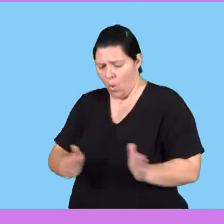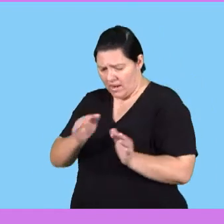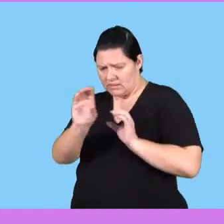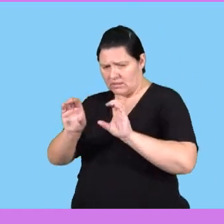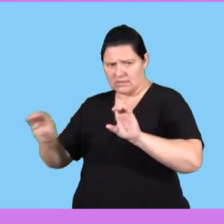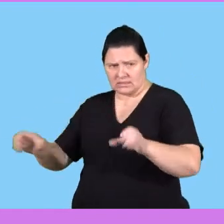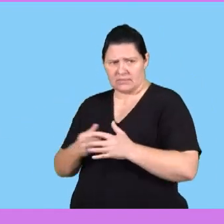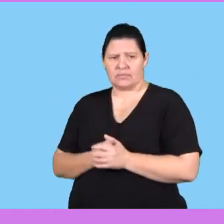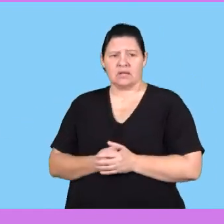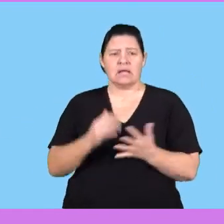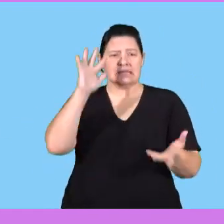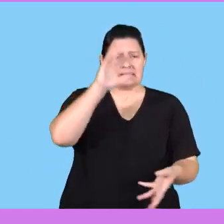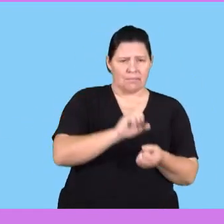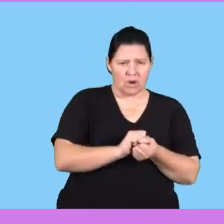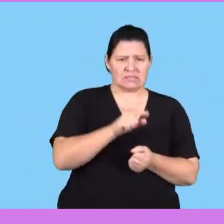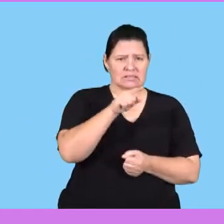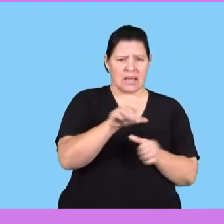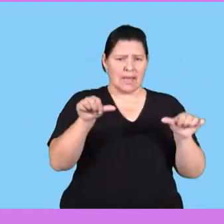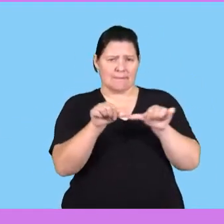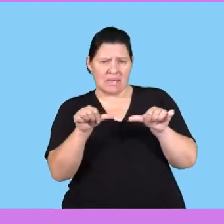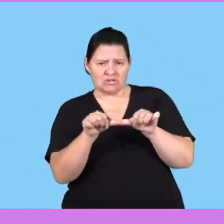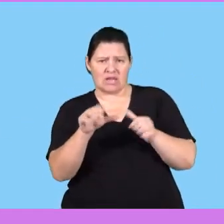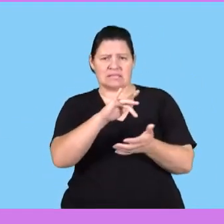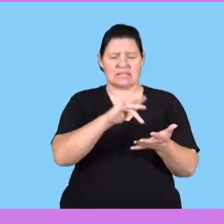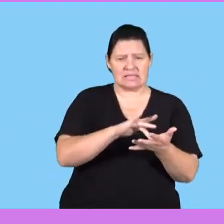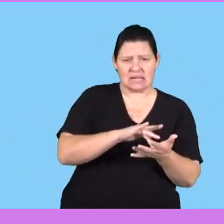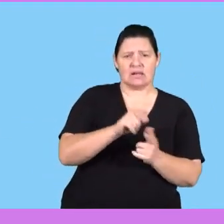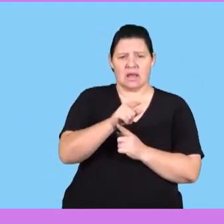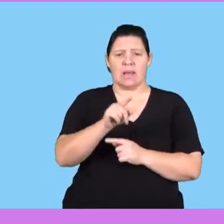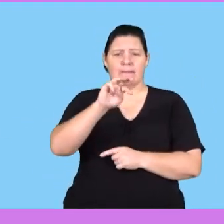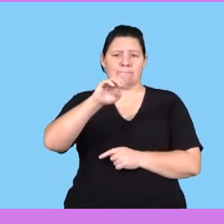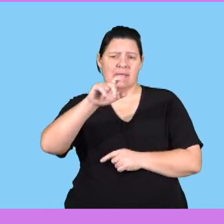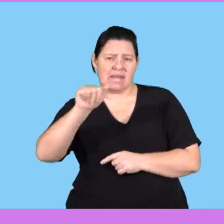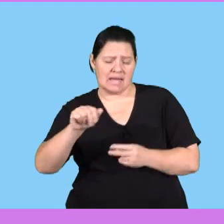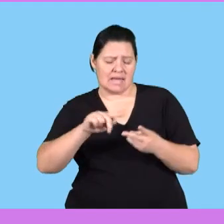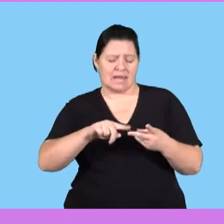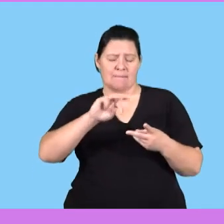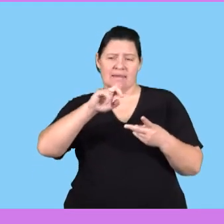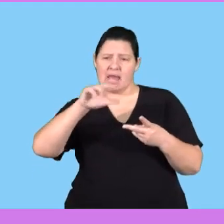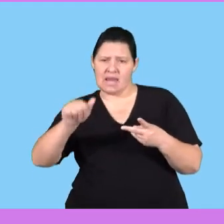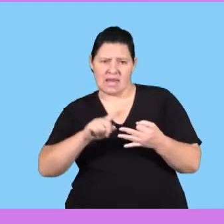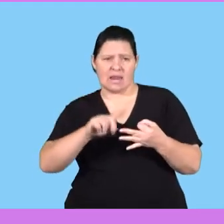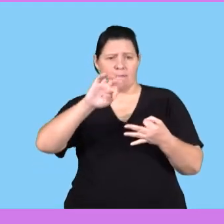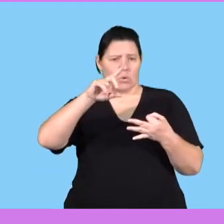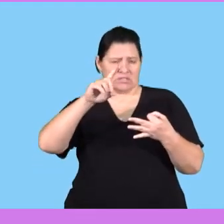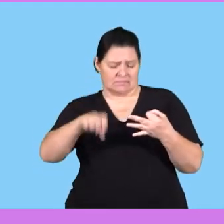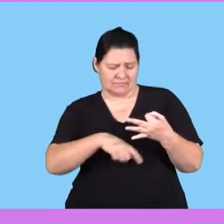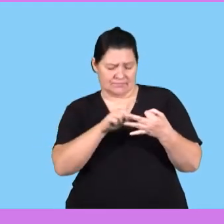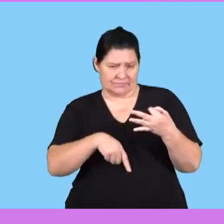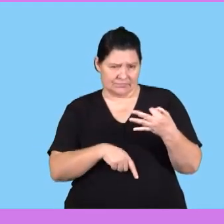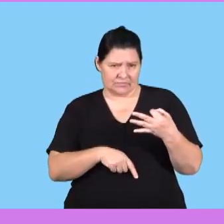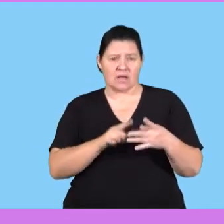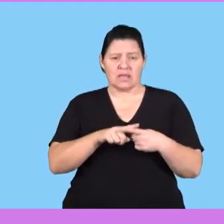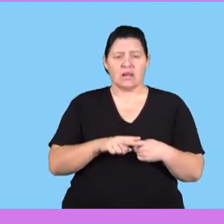using the measures of central tendency, that is now your mean, median, and mode. You should also be able to use appropriate